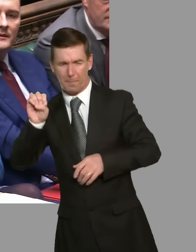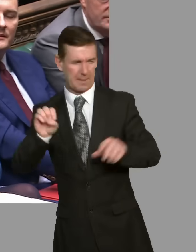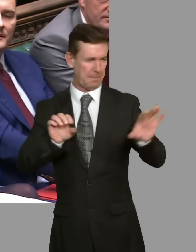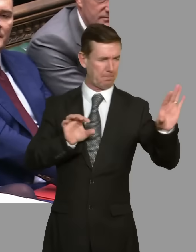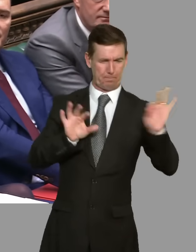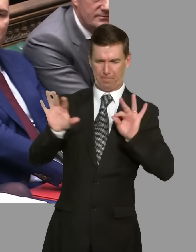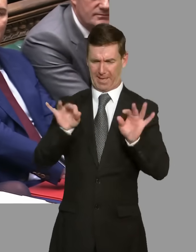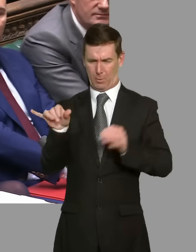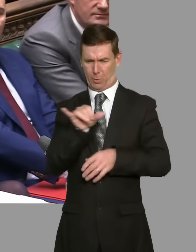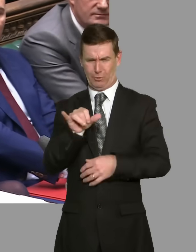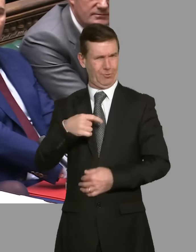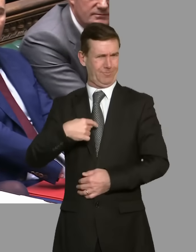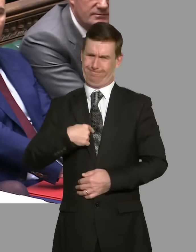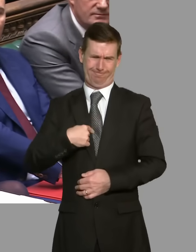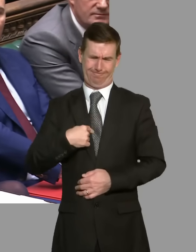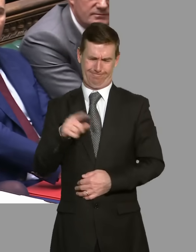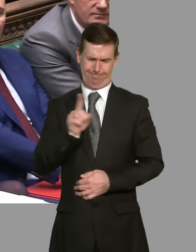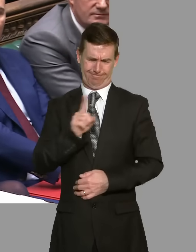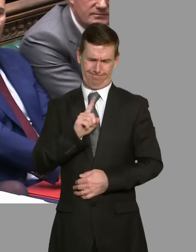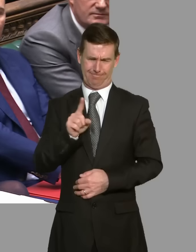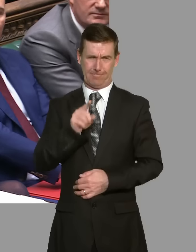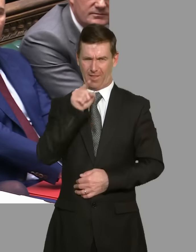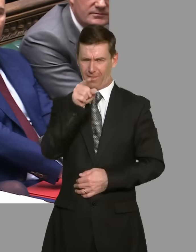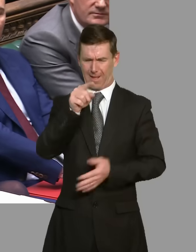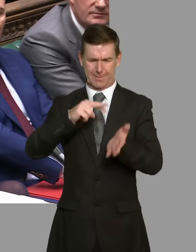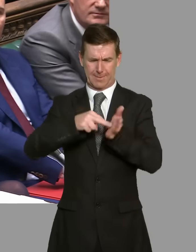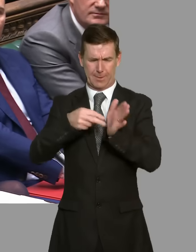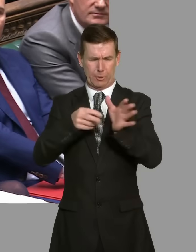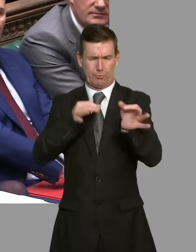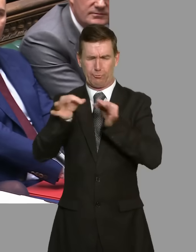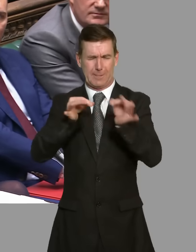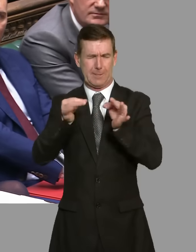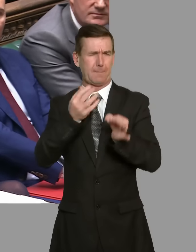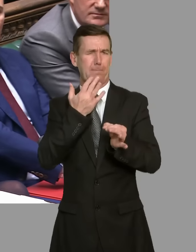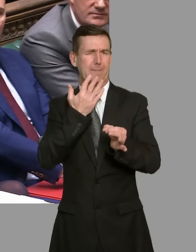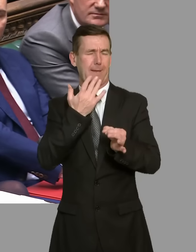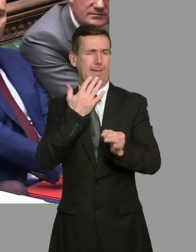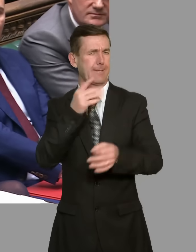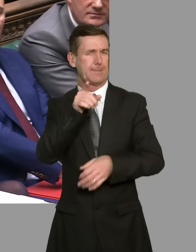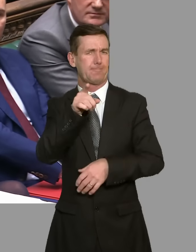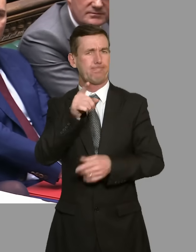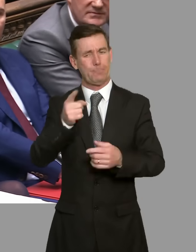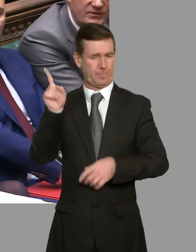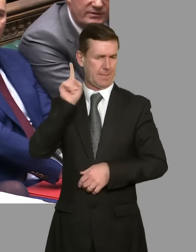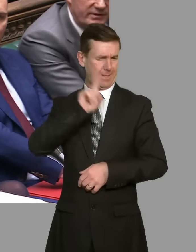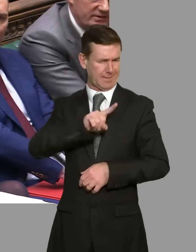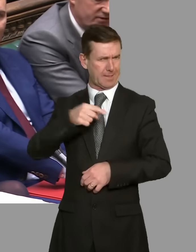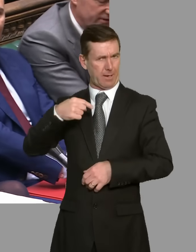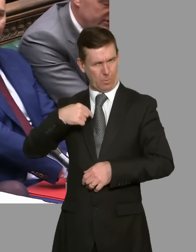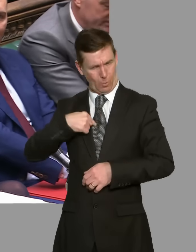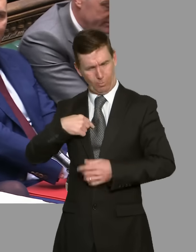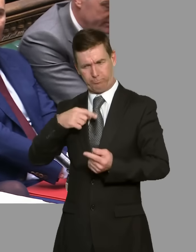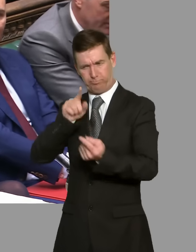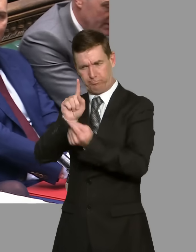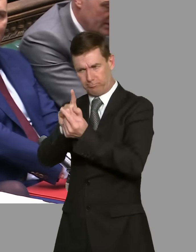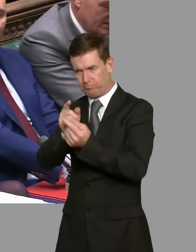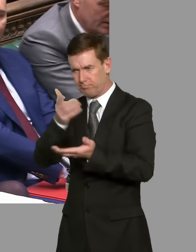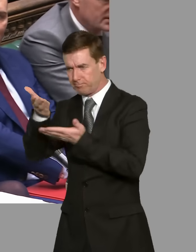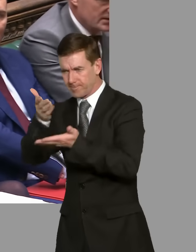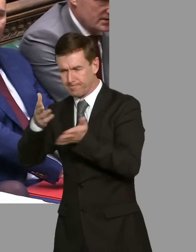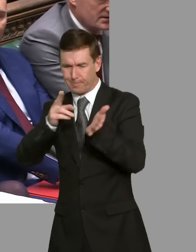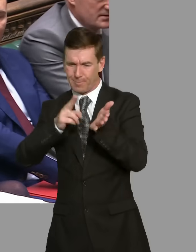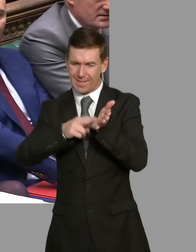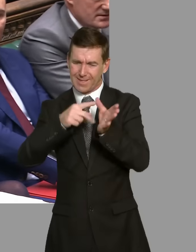were working with our NATO allies, including the US, our NATO ally, on a just and lasting peace in